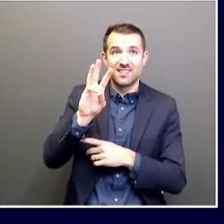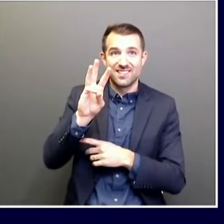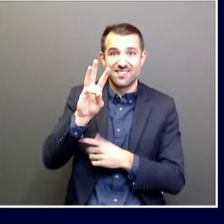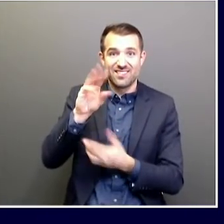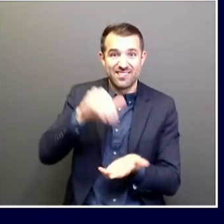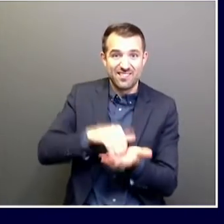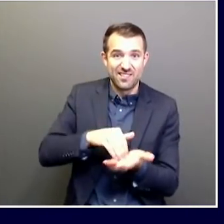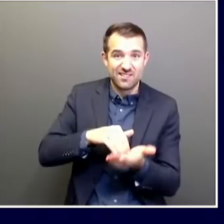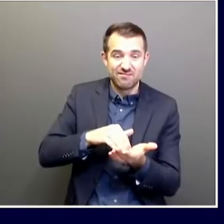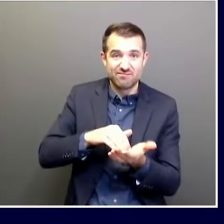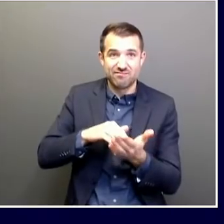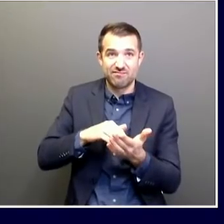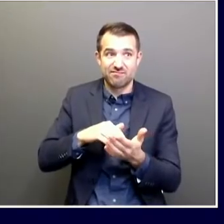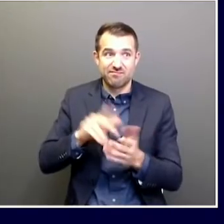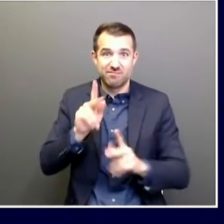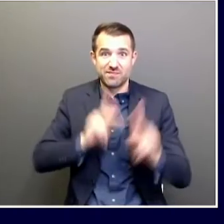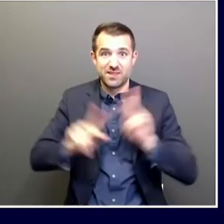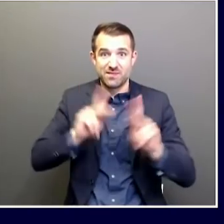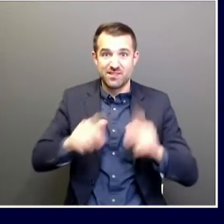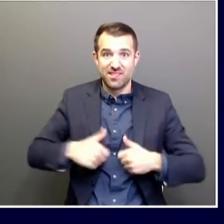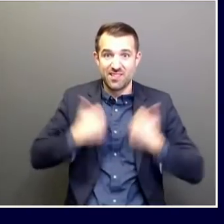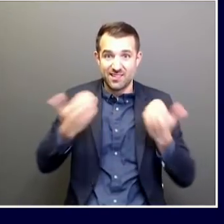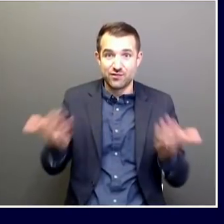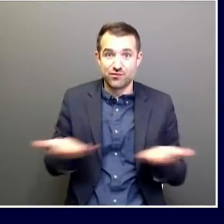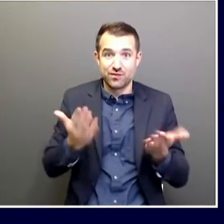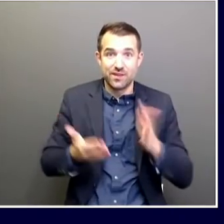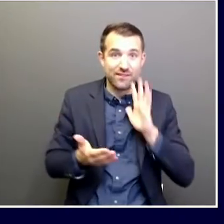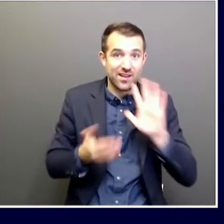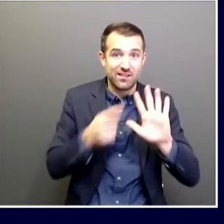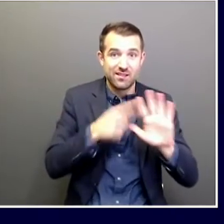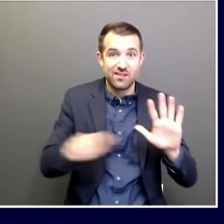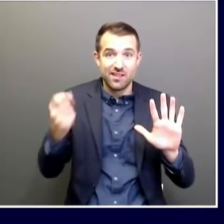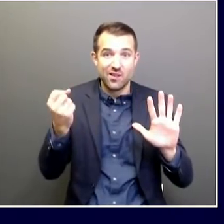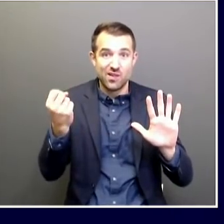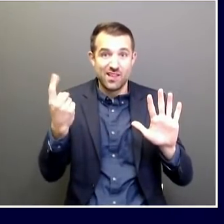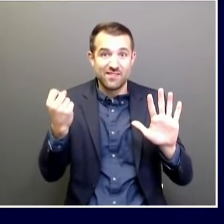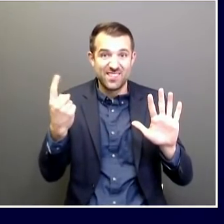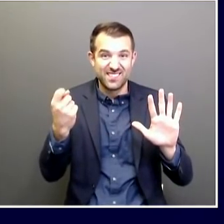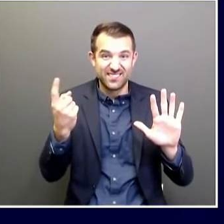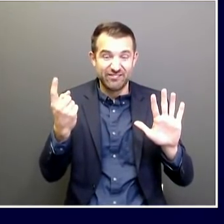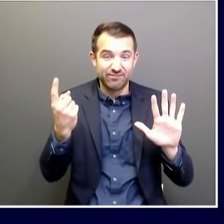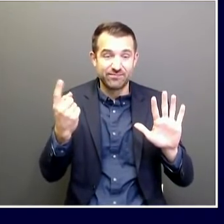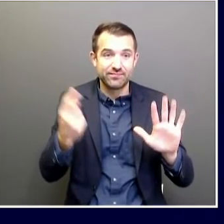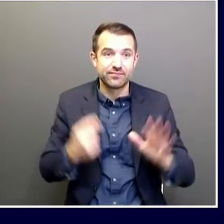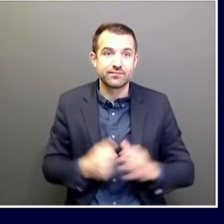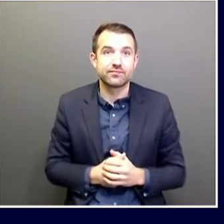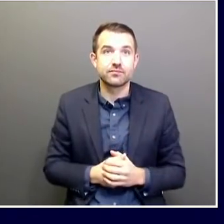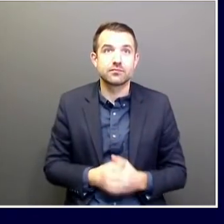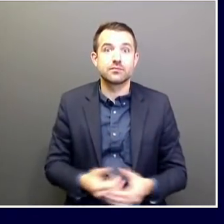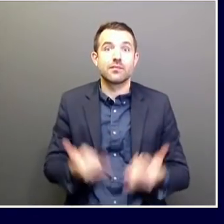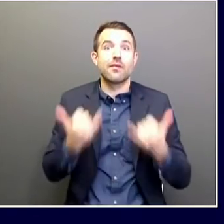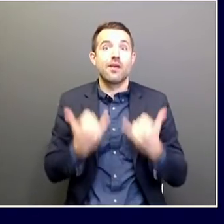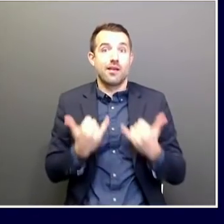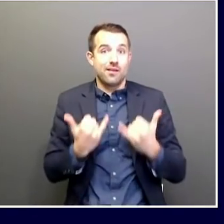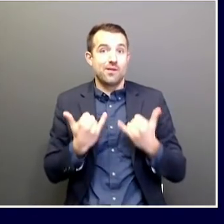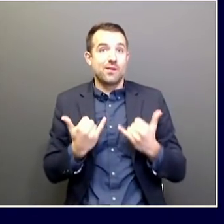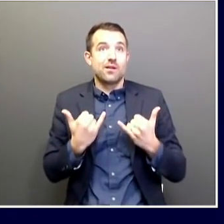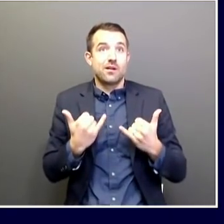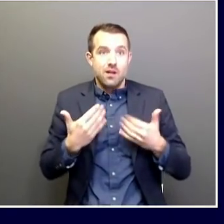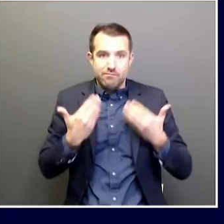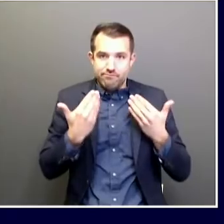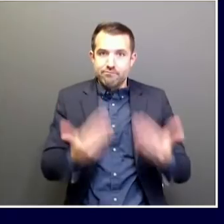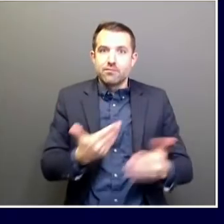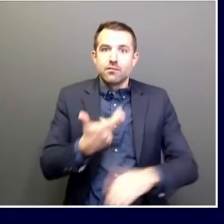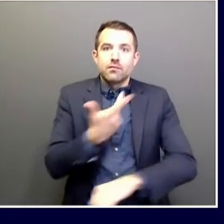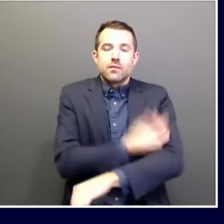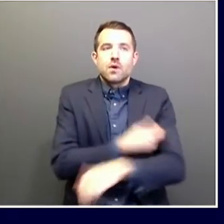ages of 5 and 11 who are not yet eligible to get vaccinated. That is changing. We also know there are going to be kids under the age of 5 who are